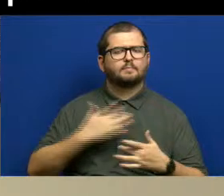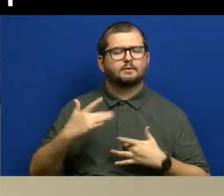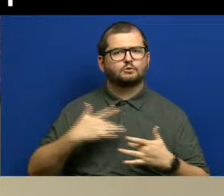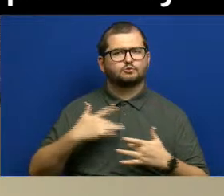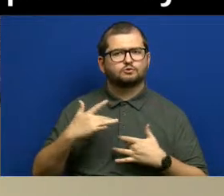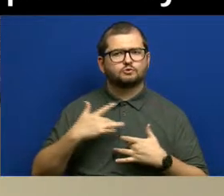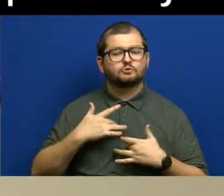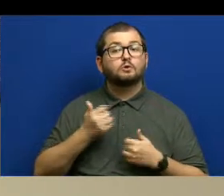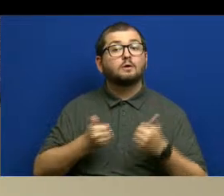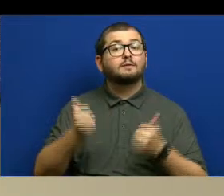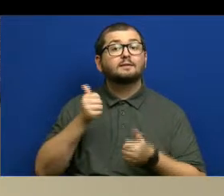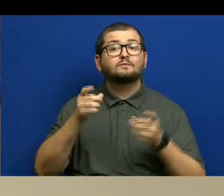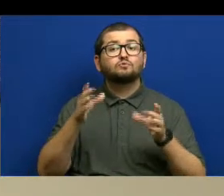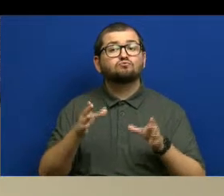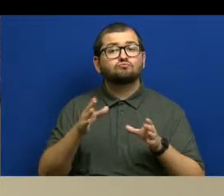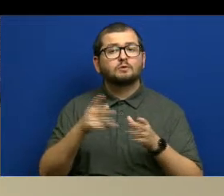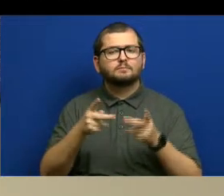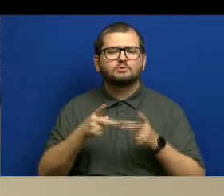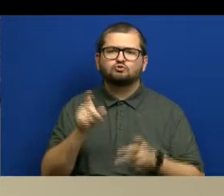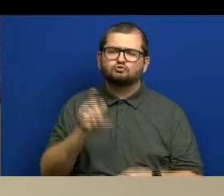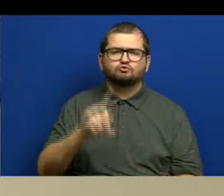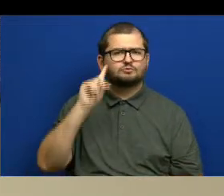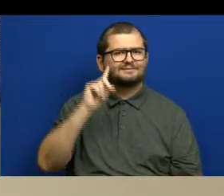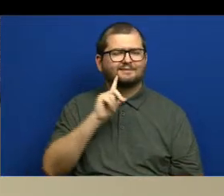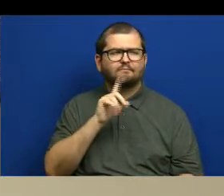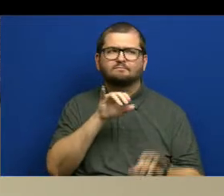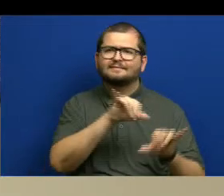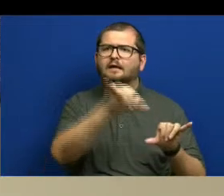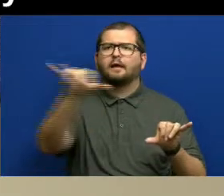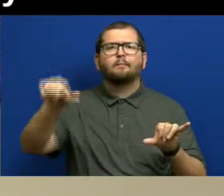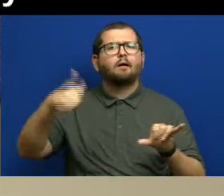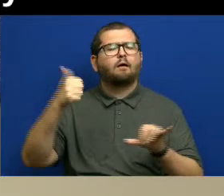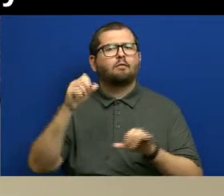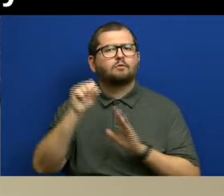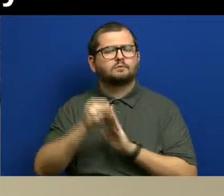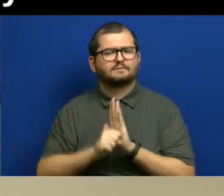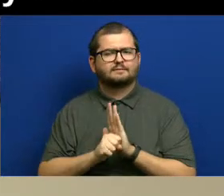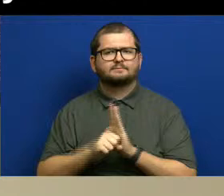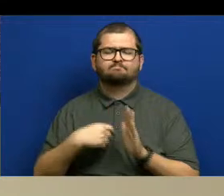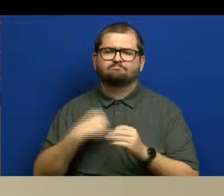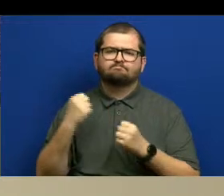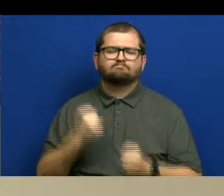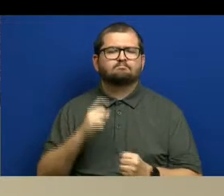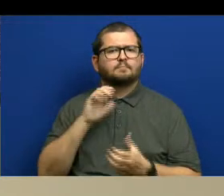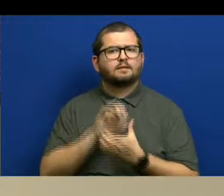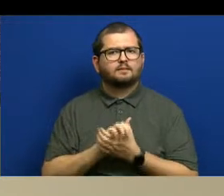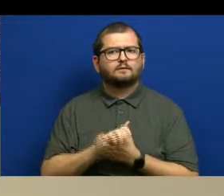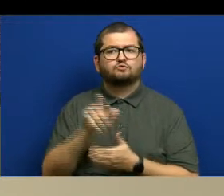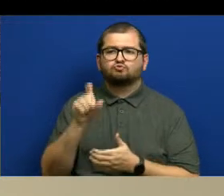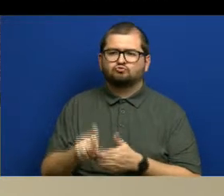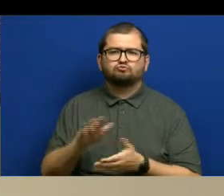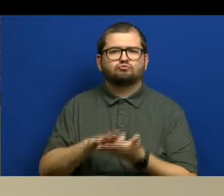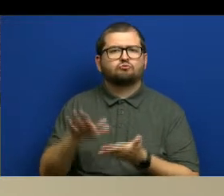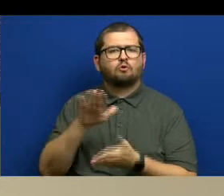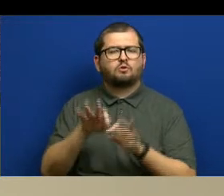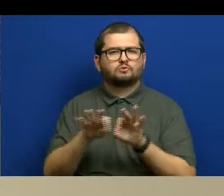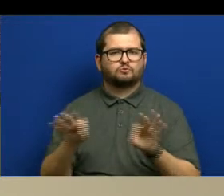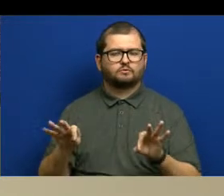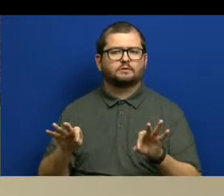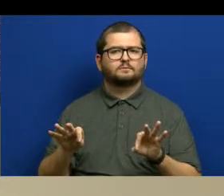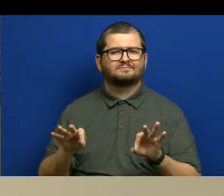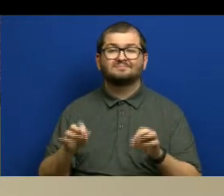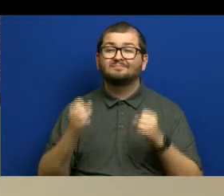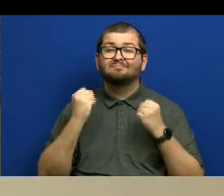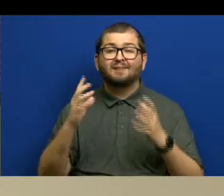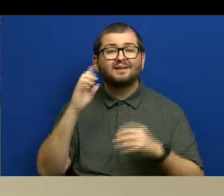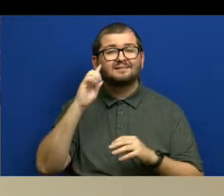The executive director position should be deaf like many other states. I strongly believe that the candidate should have a college degree. Many deaf